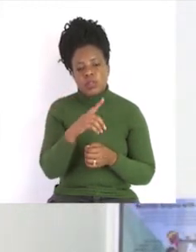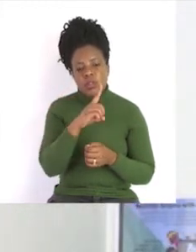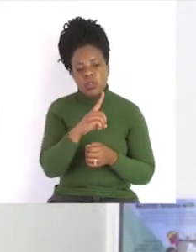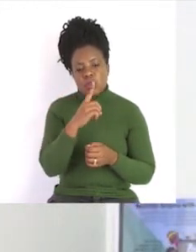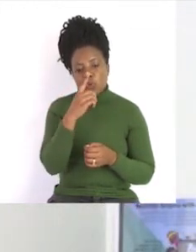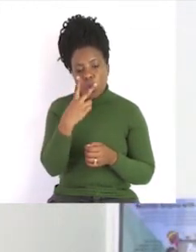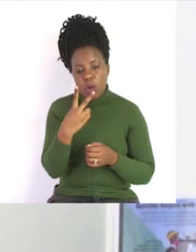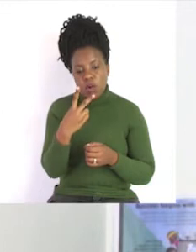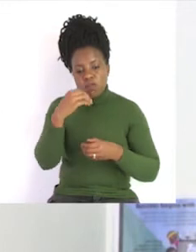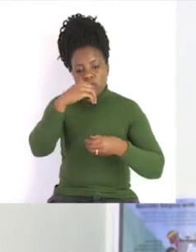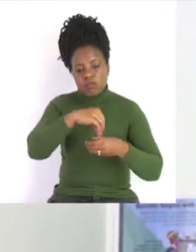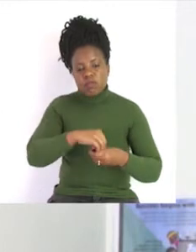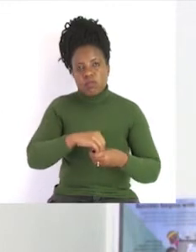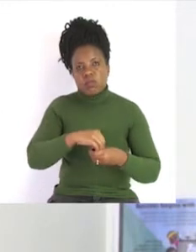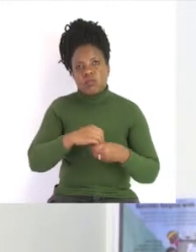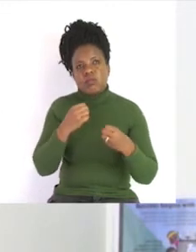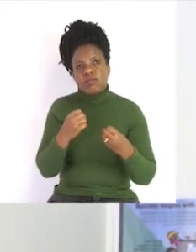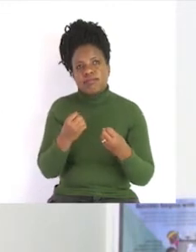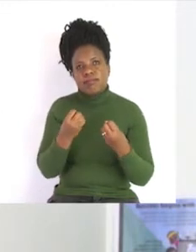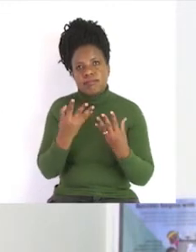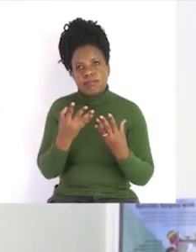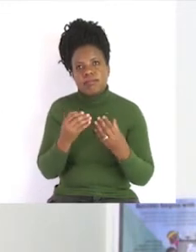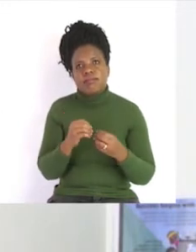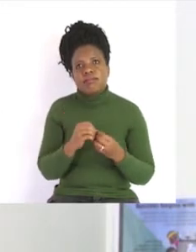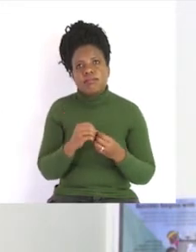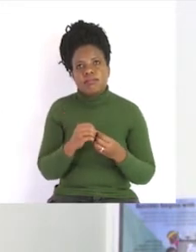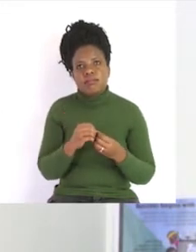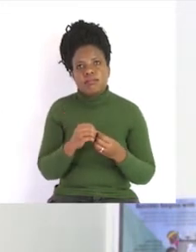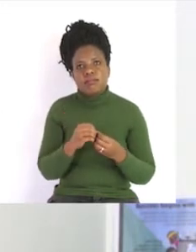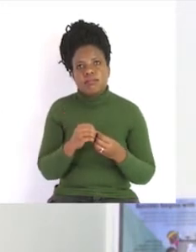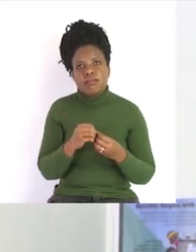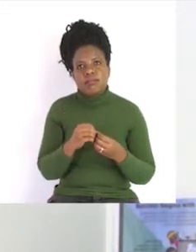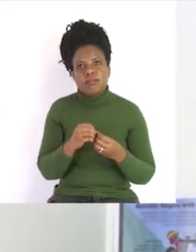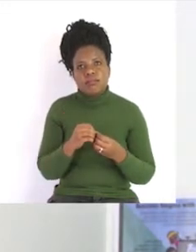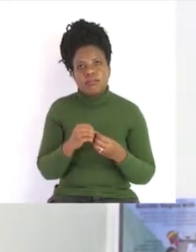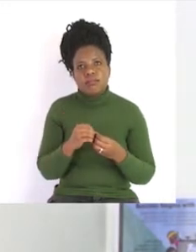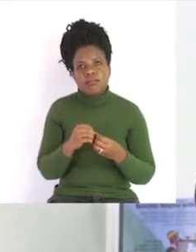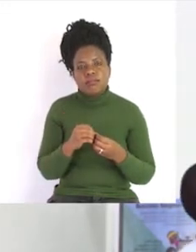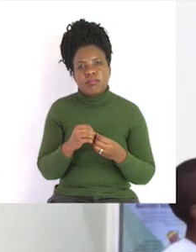does 12 goes into 14? So 114, where will that be, Clarice?